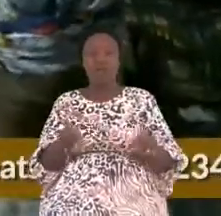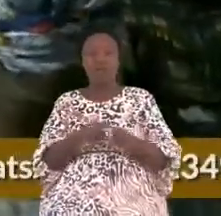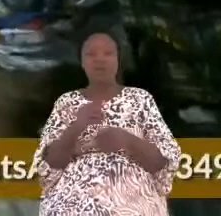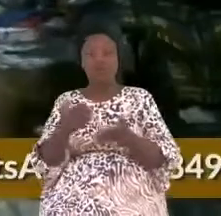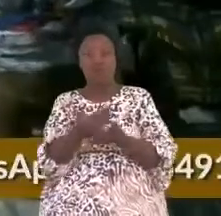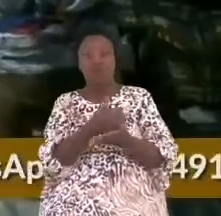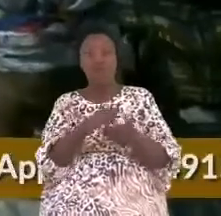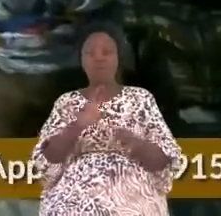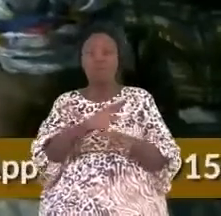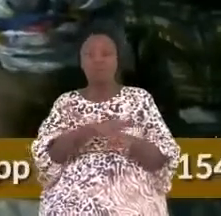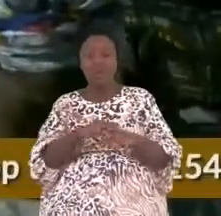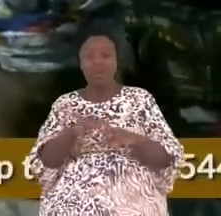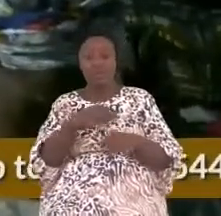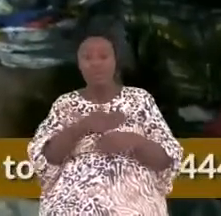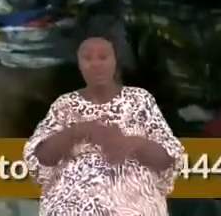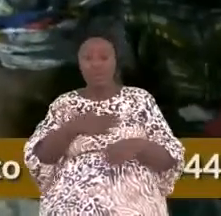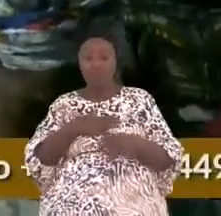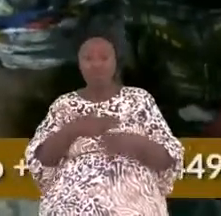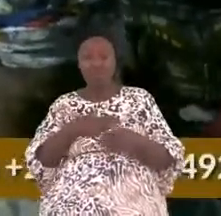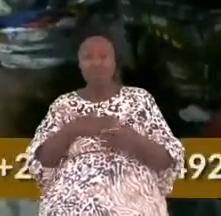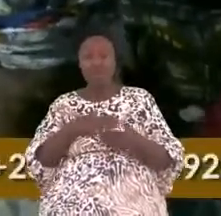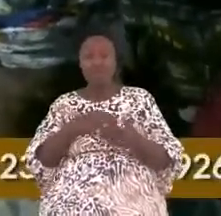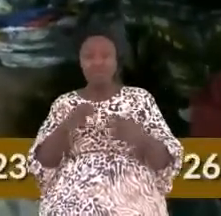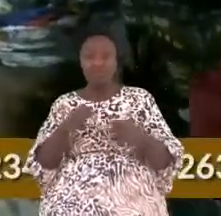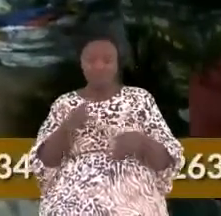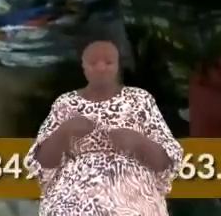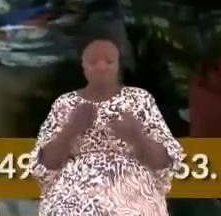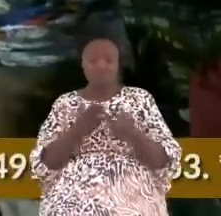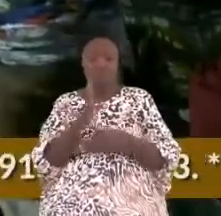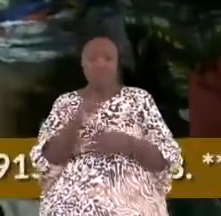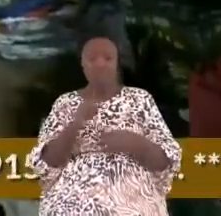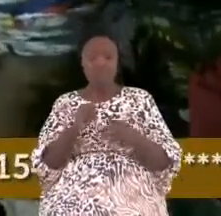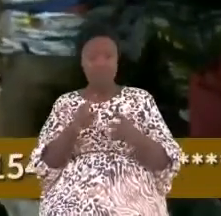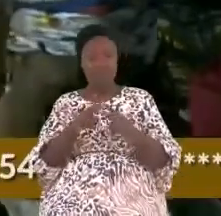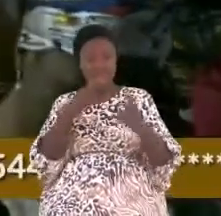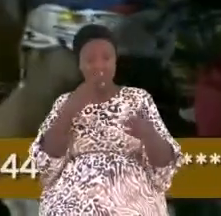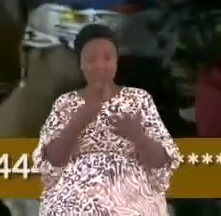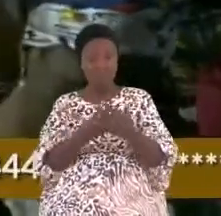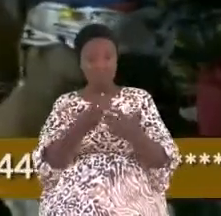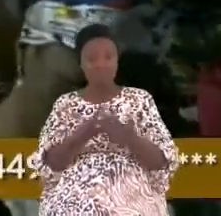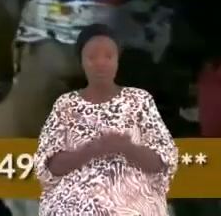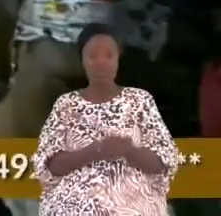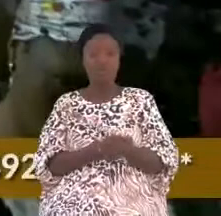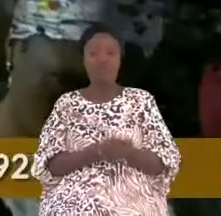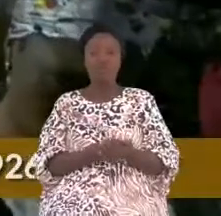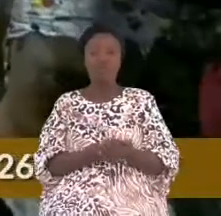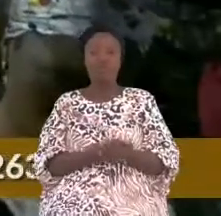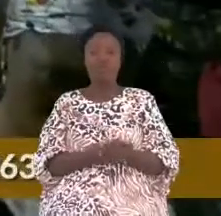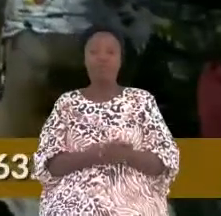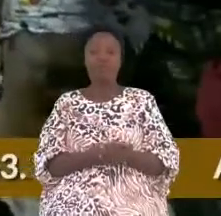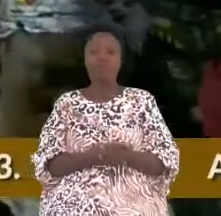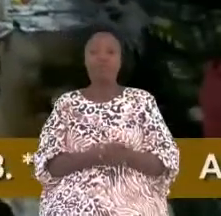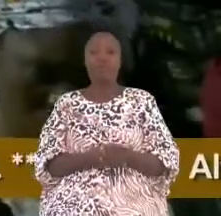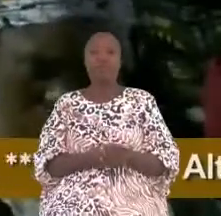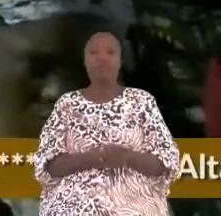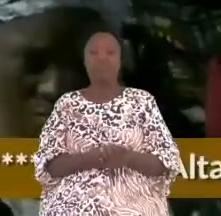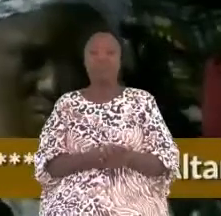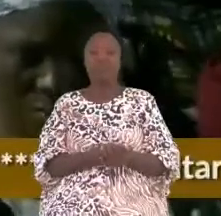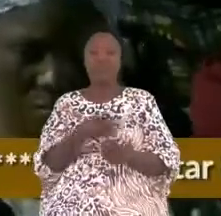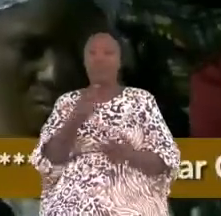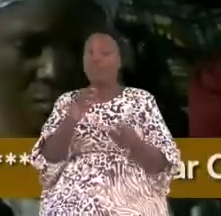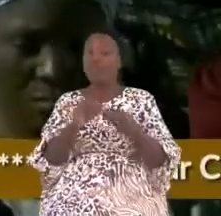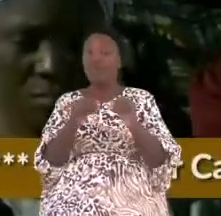them properly to ensure they are properly filled the number